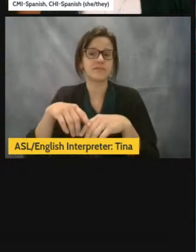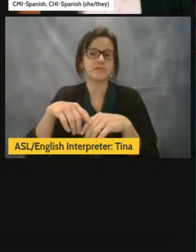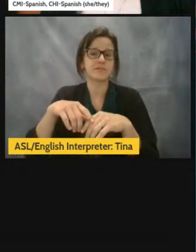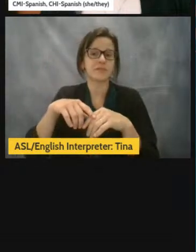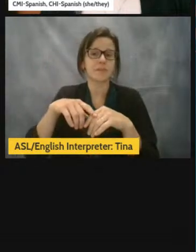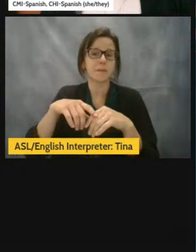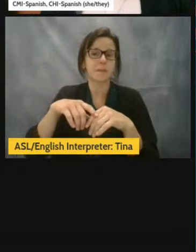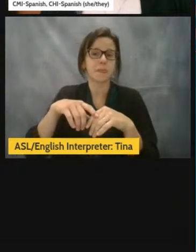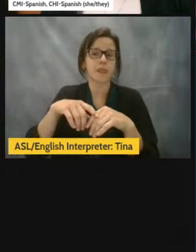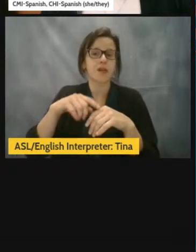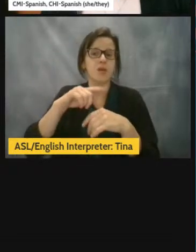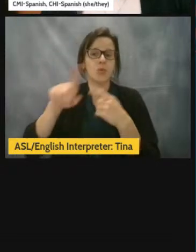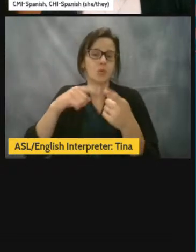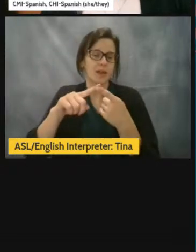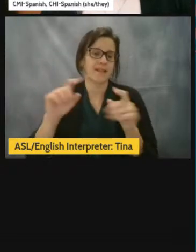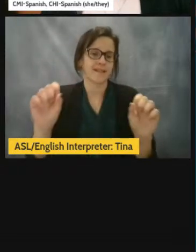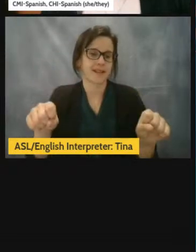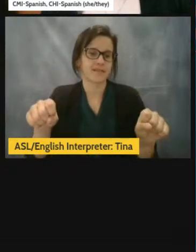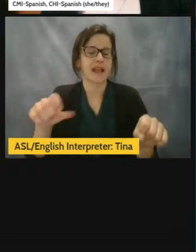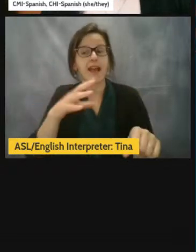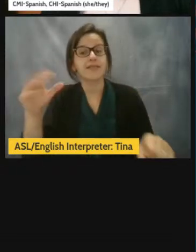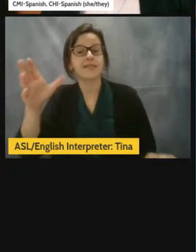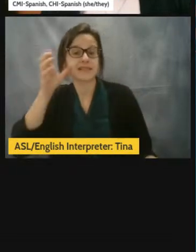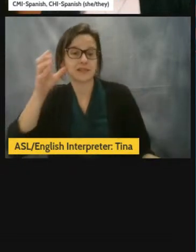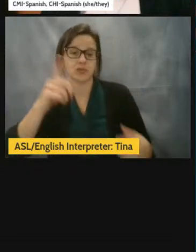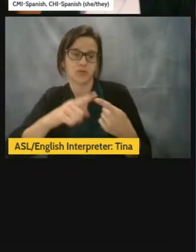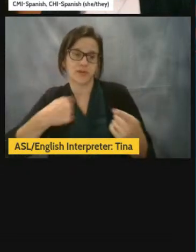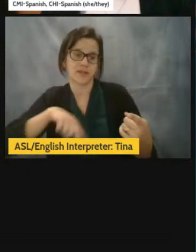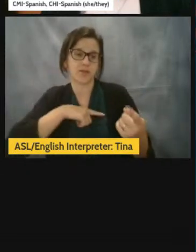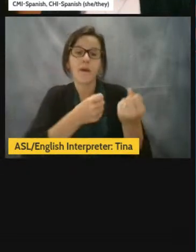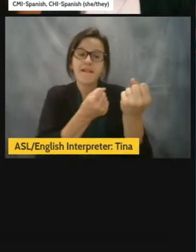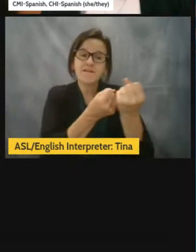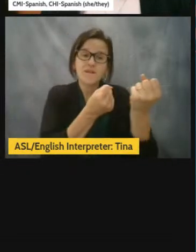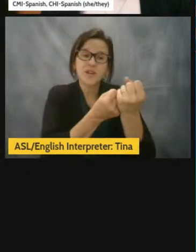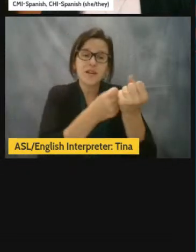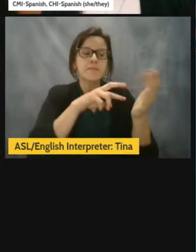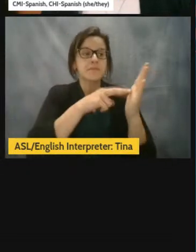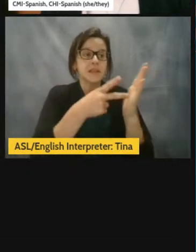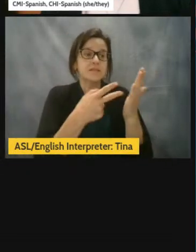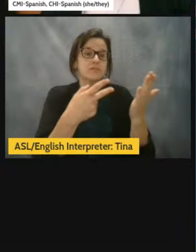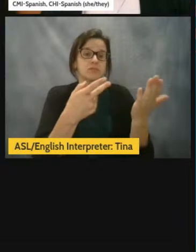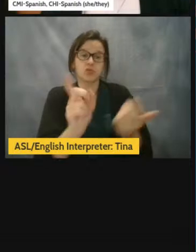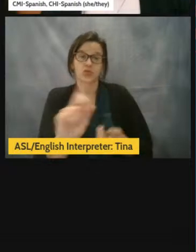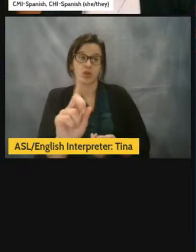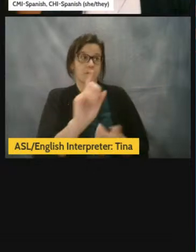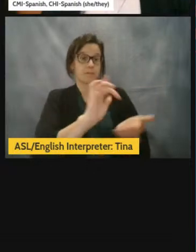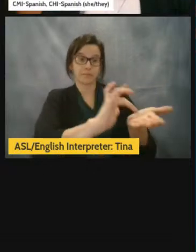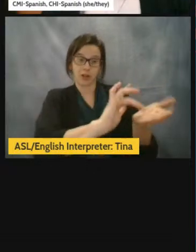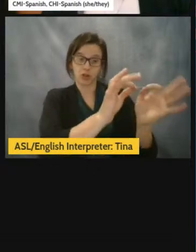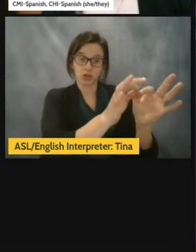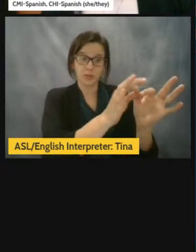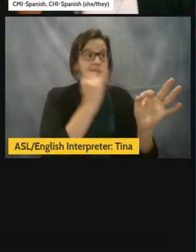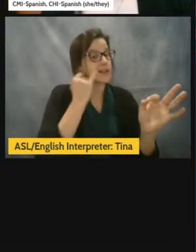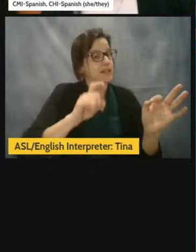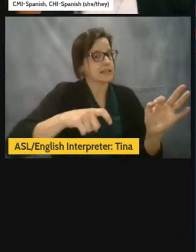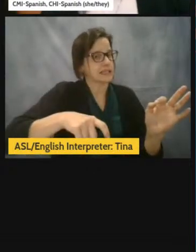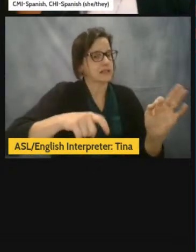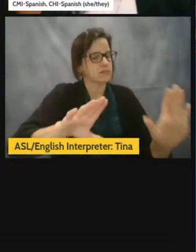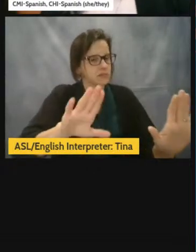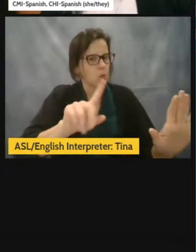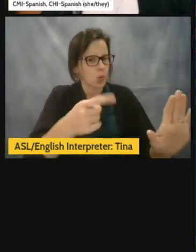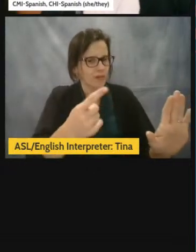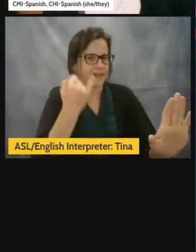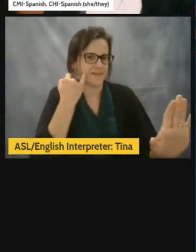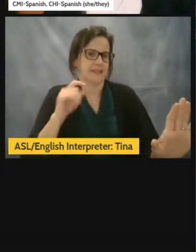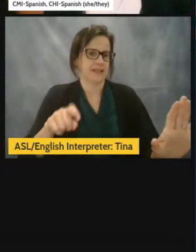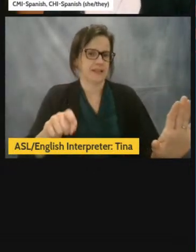So advocate here, okay? I mean both in the context of medical interpreting if necessary, and only if necessary, and only